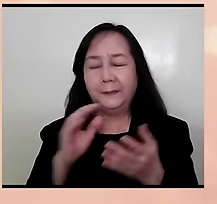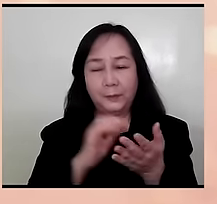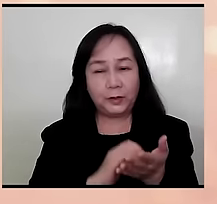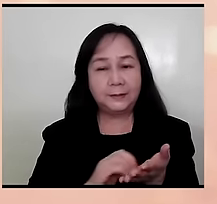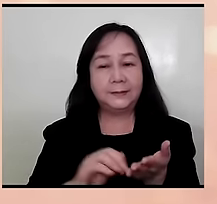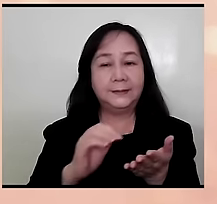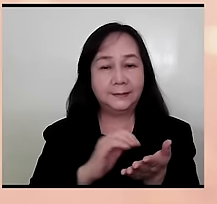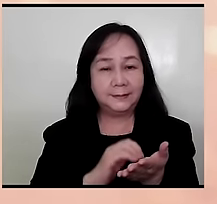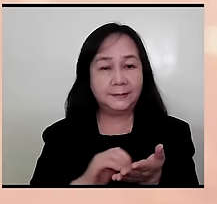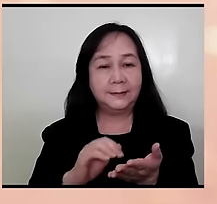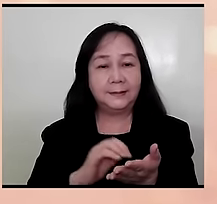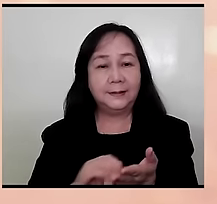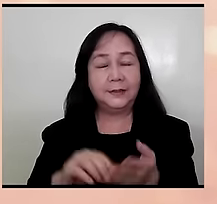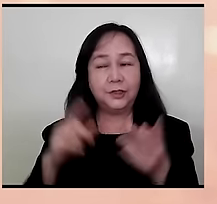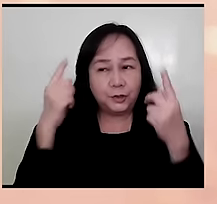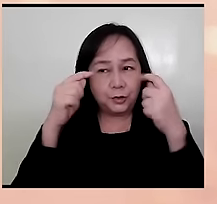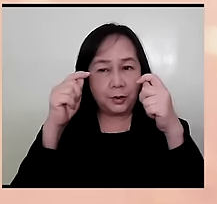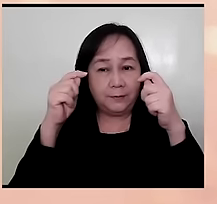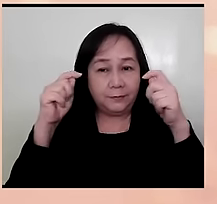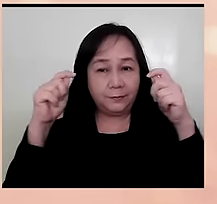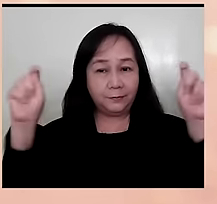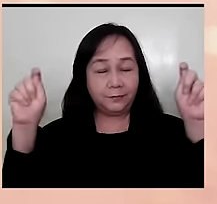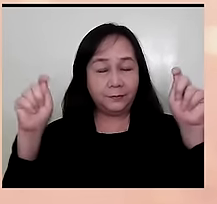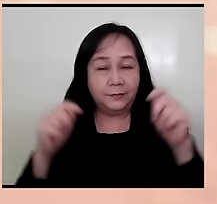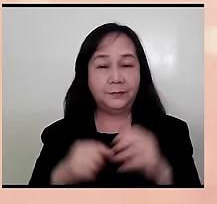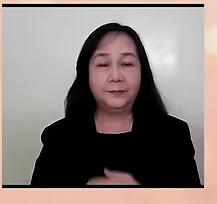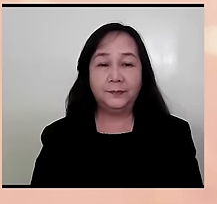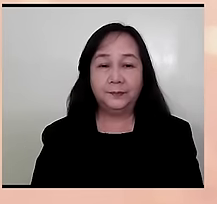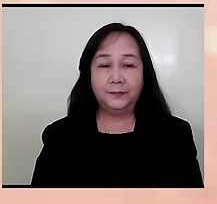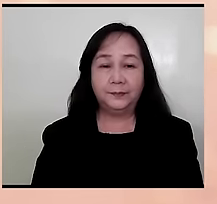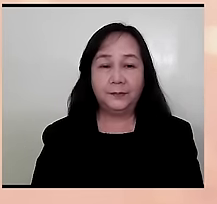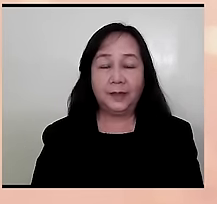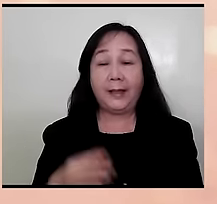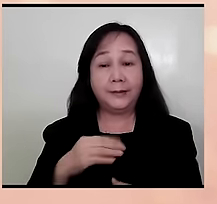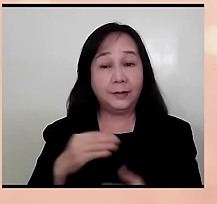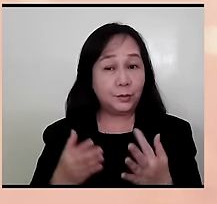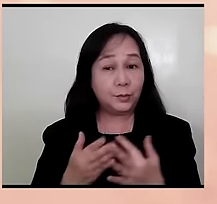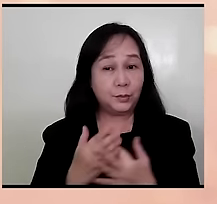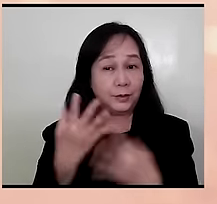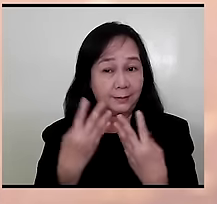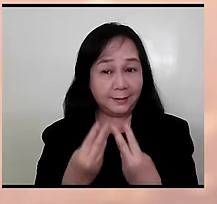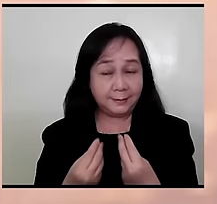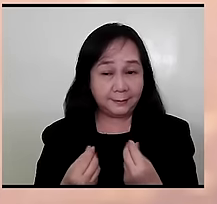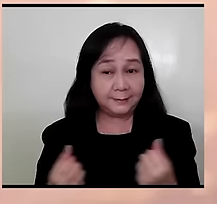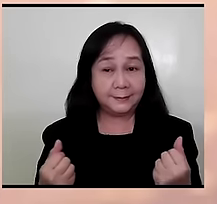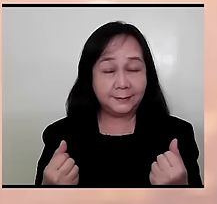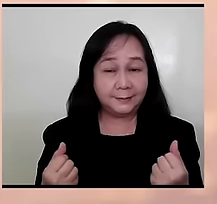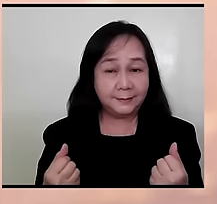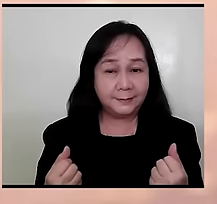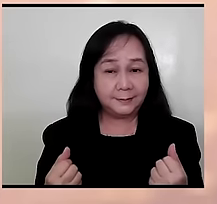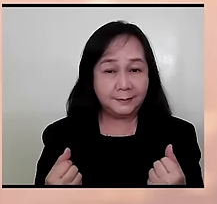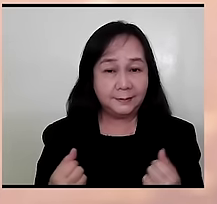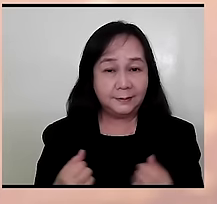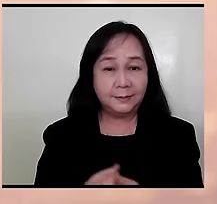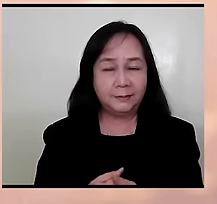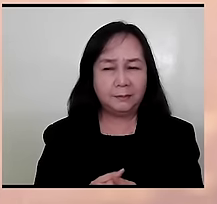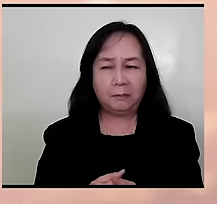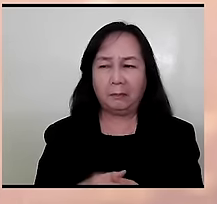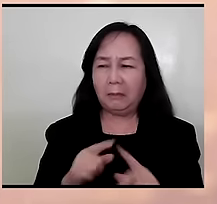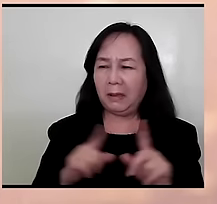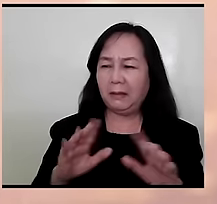exercises His triumph, and it is through healing. But how does He